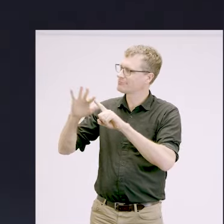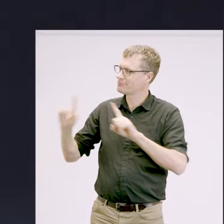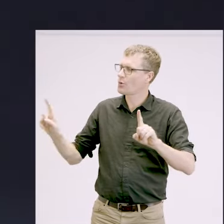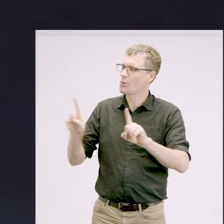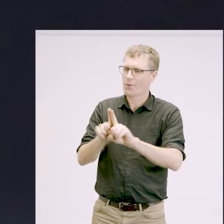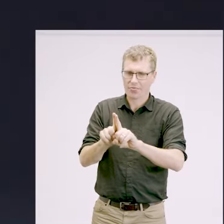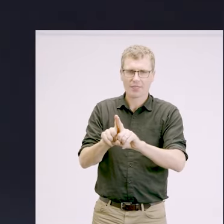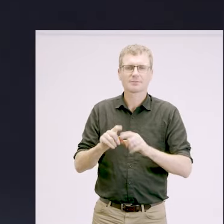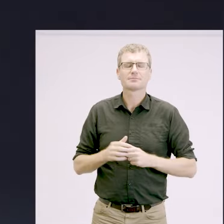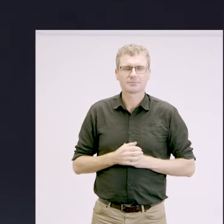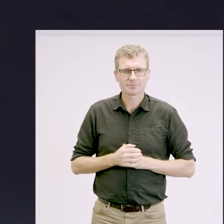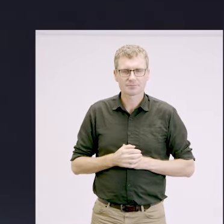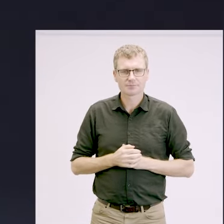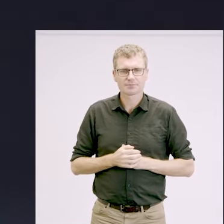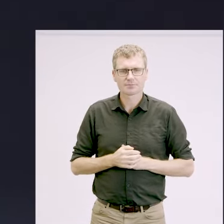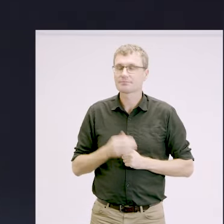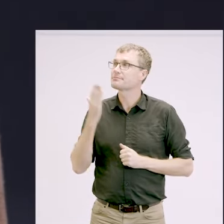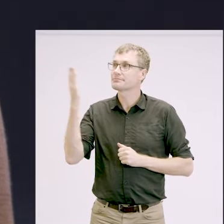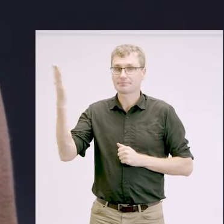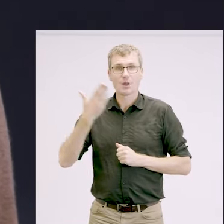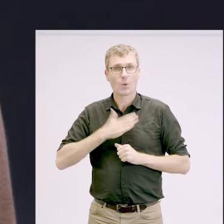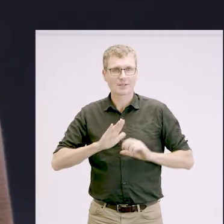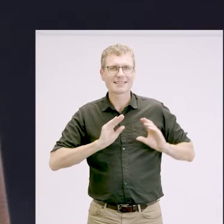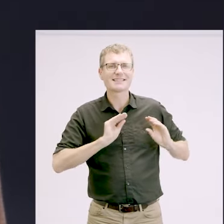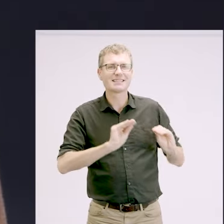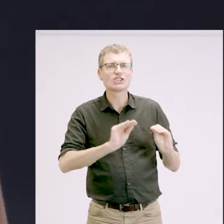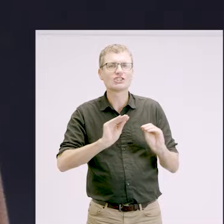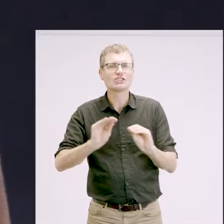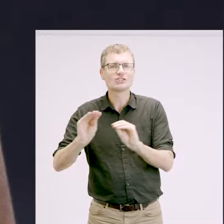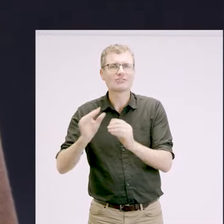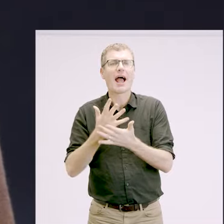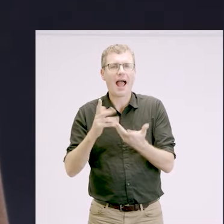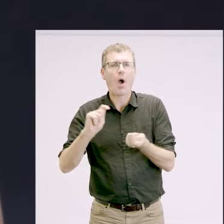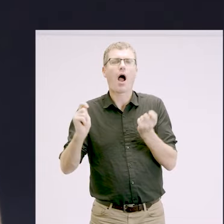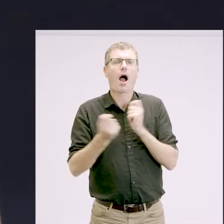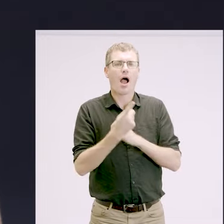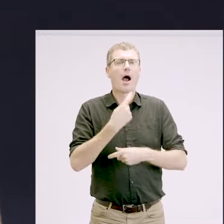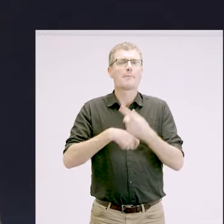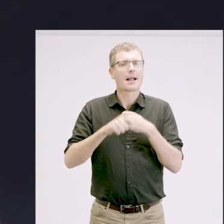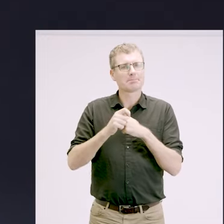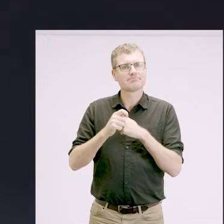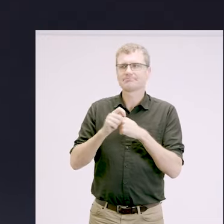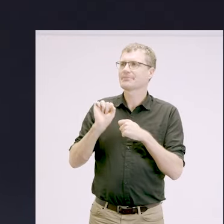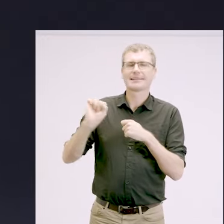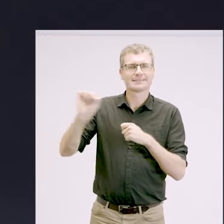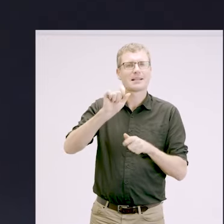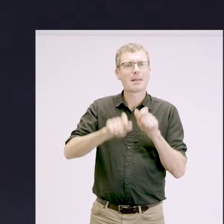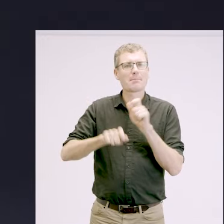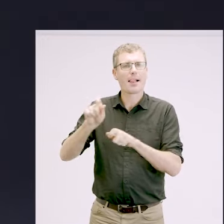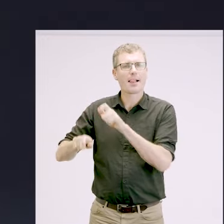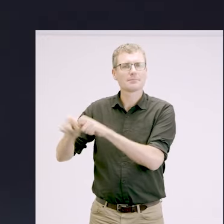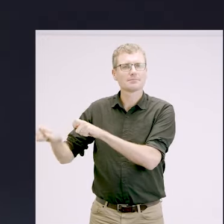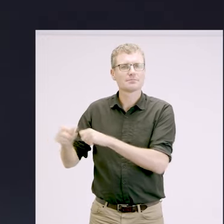let false and arrogant and idolatrous worship be deconstructed in order to teach his people how to really be his